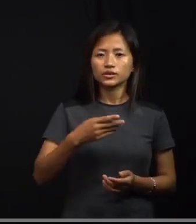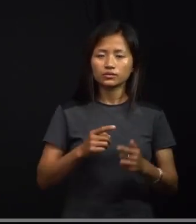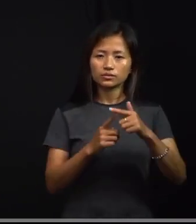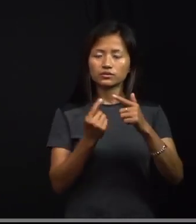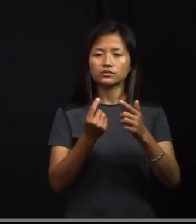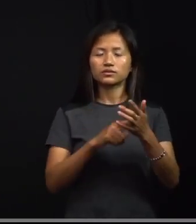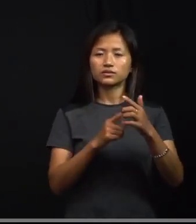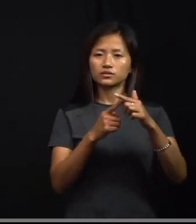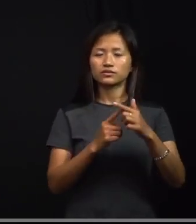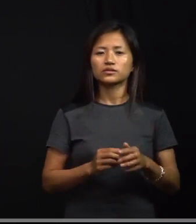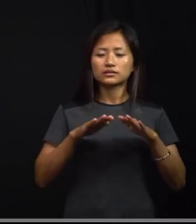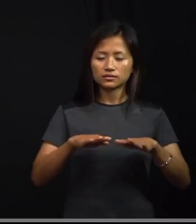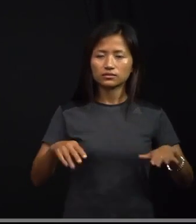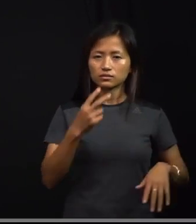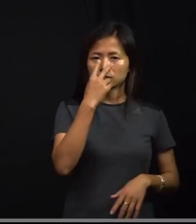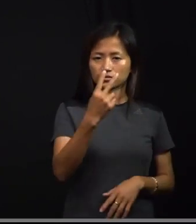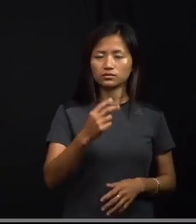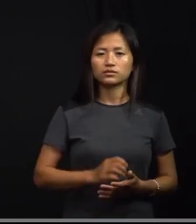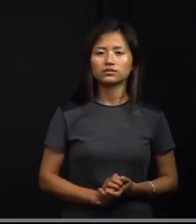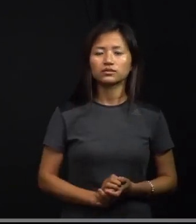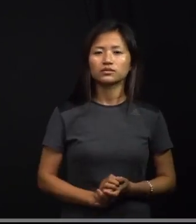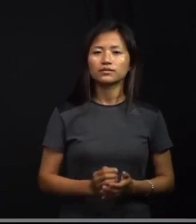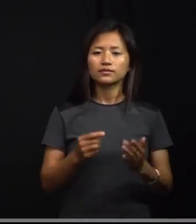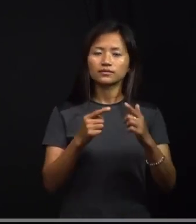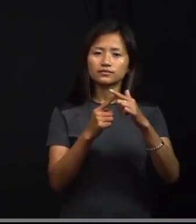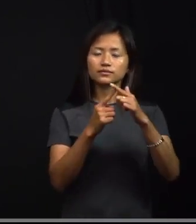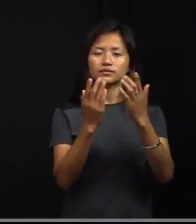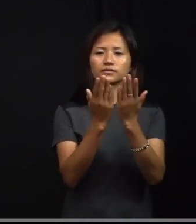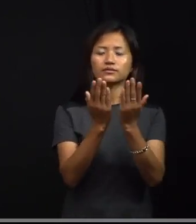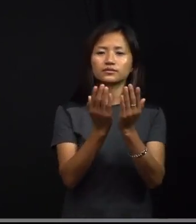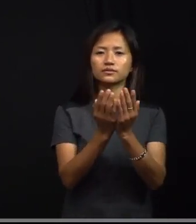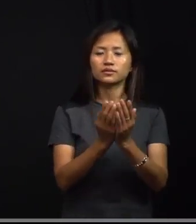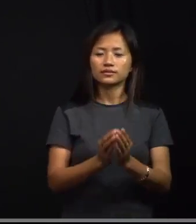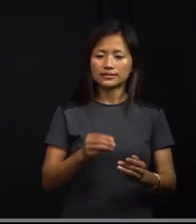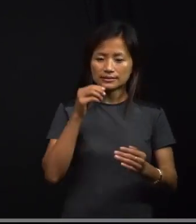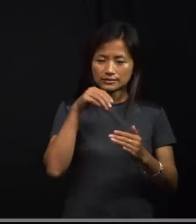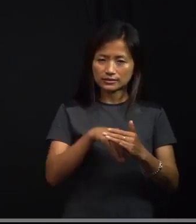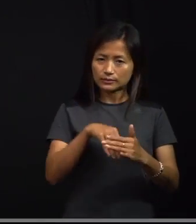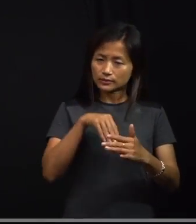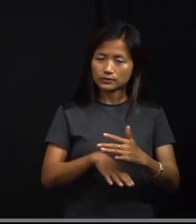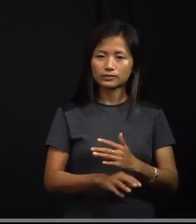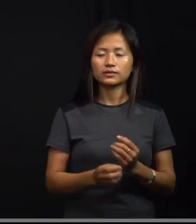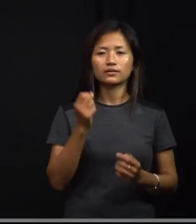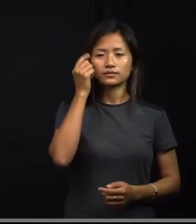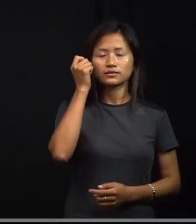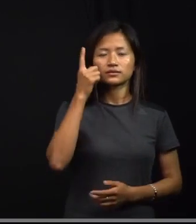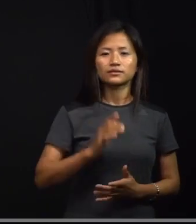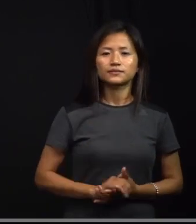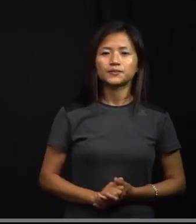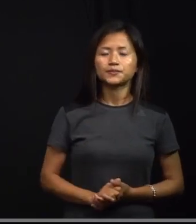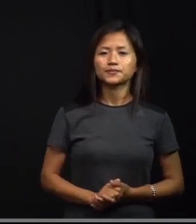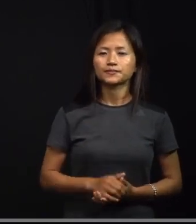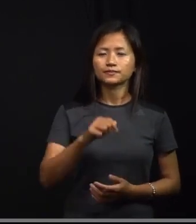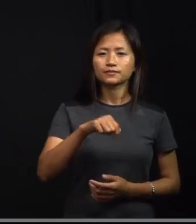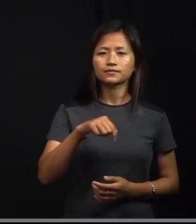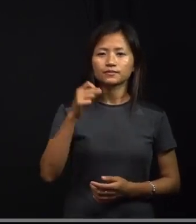the student to look into the textbook and have deeper understanding. Okay, so